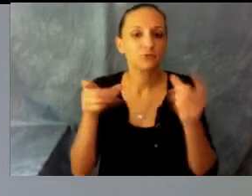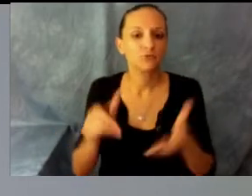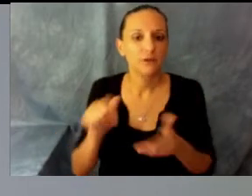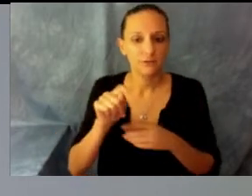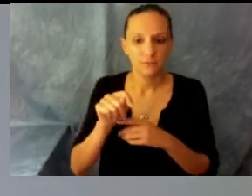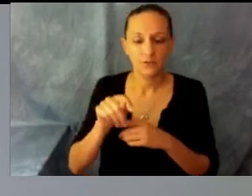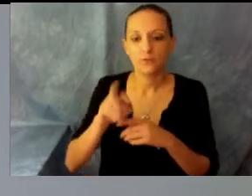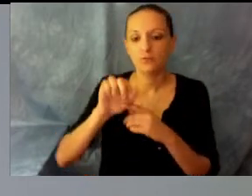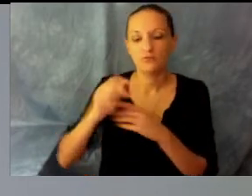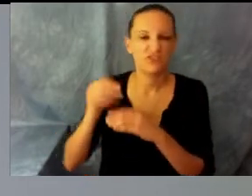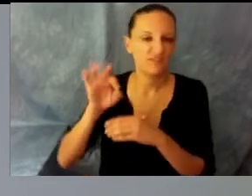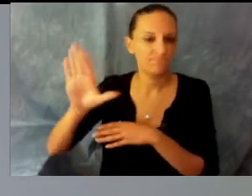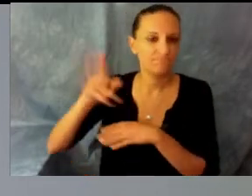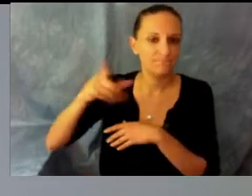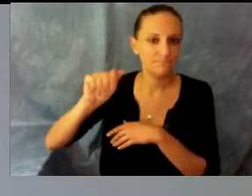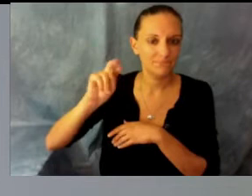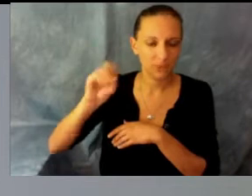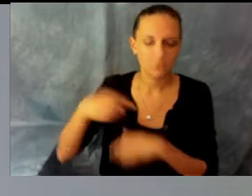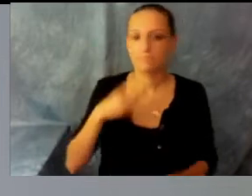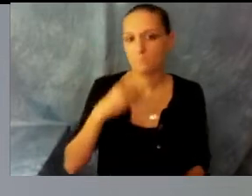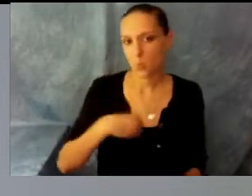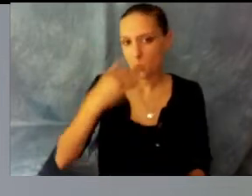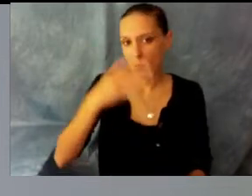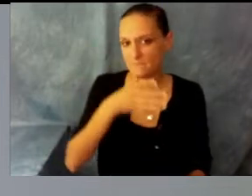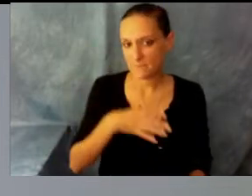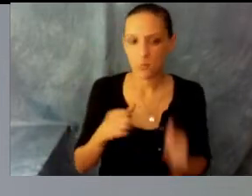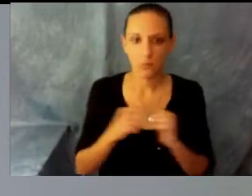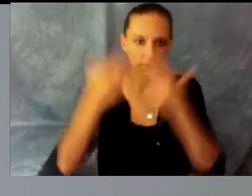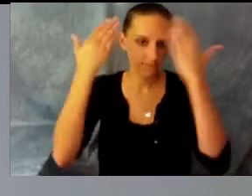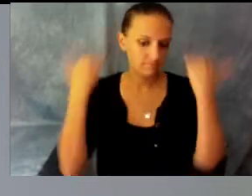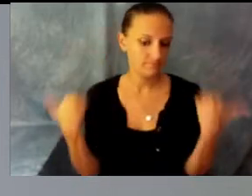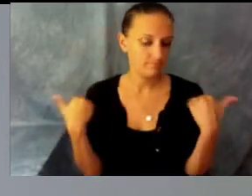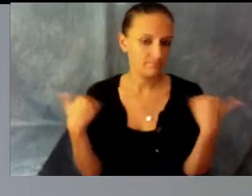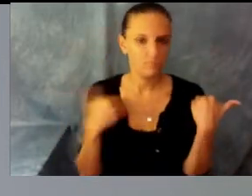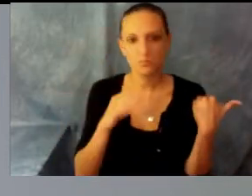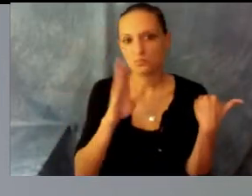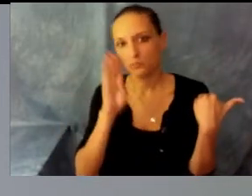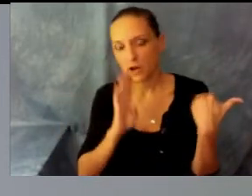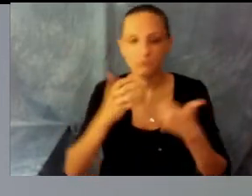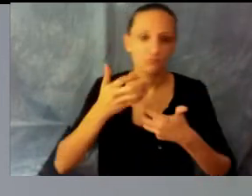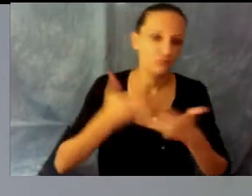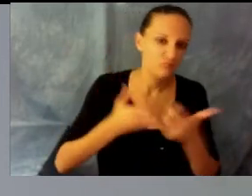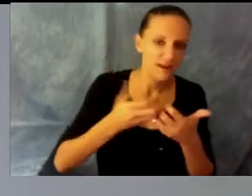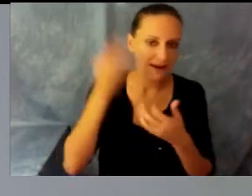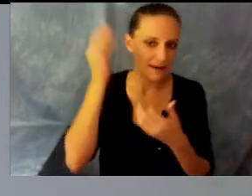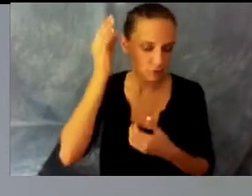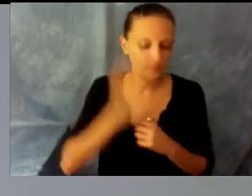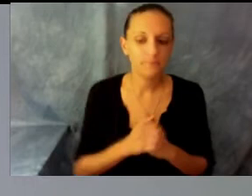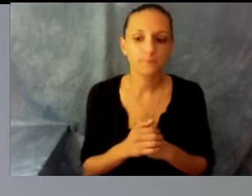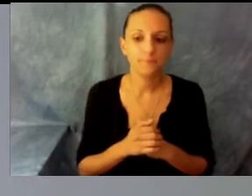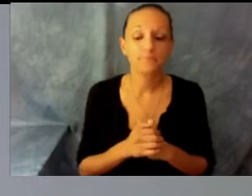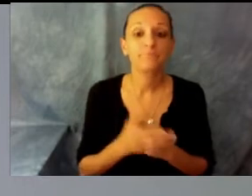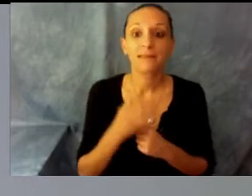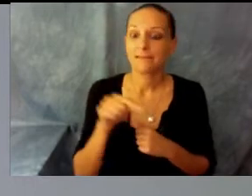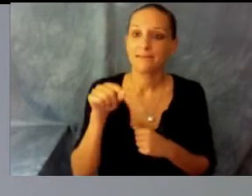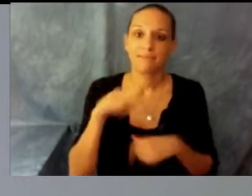Plano. I am a white female with shoulder-length brown gray hair. And this is an